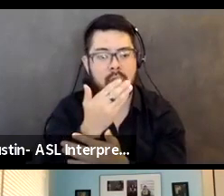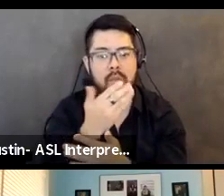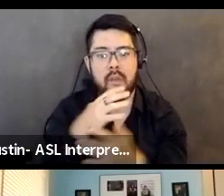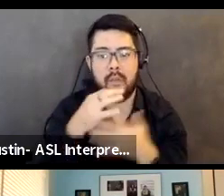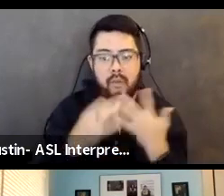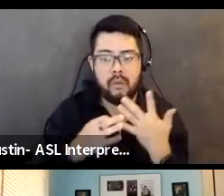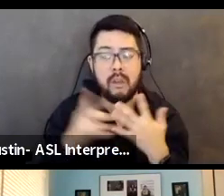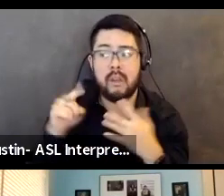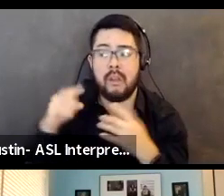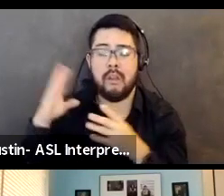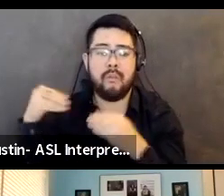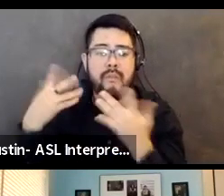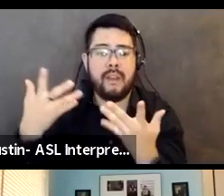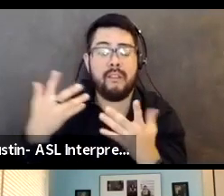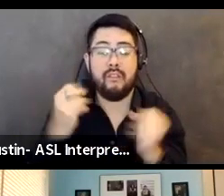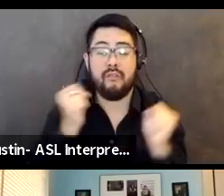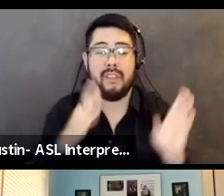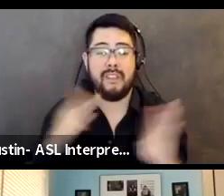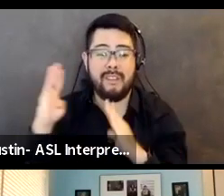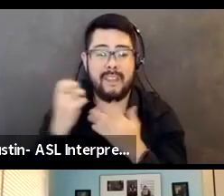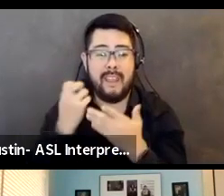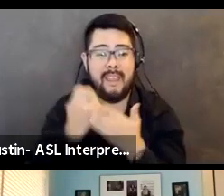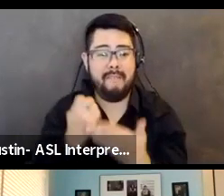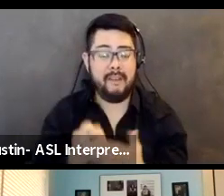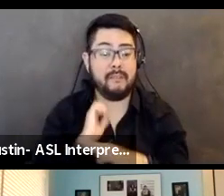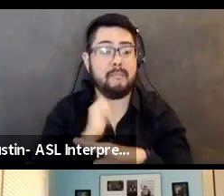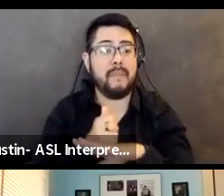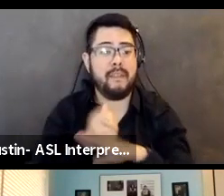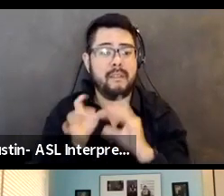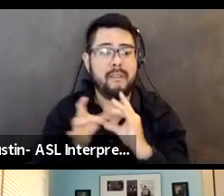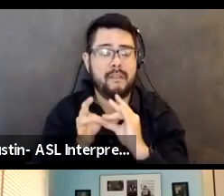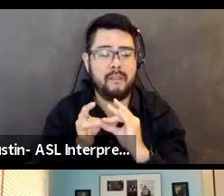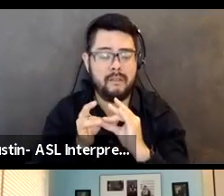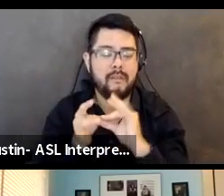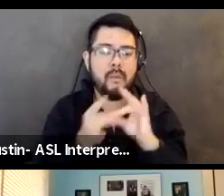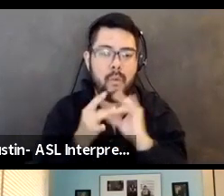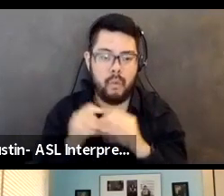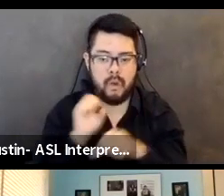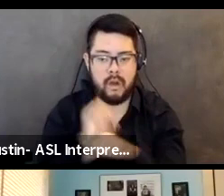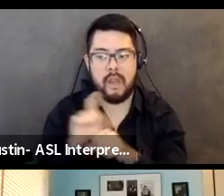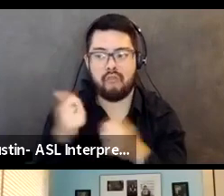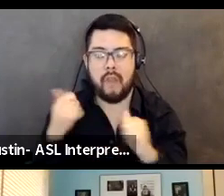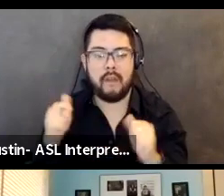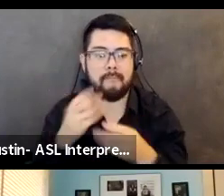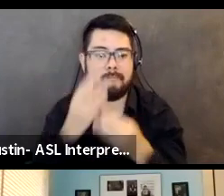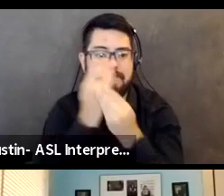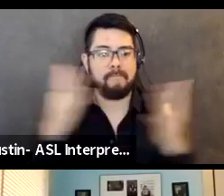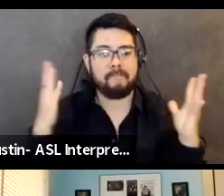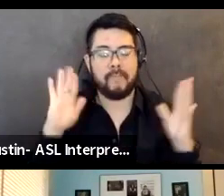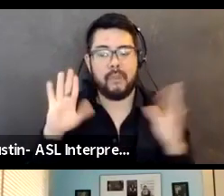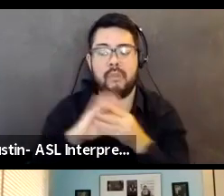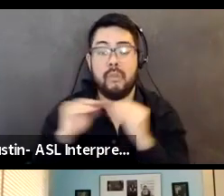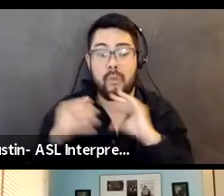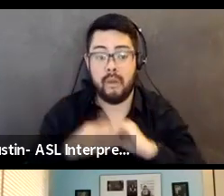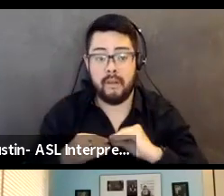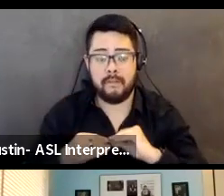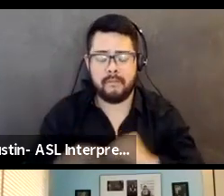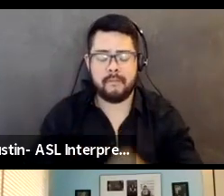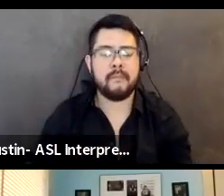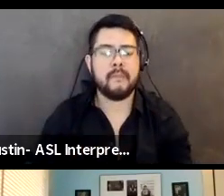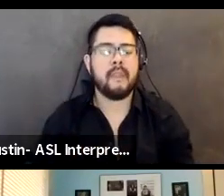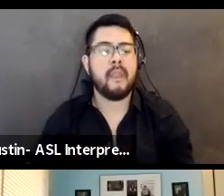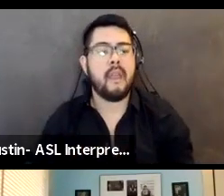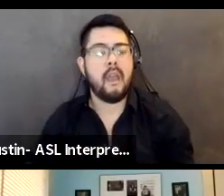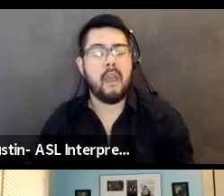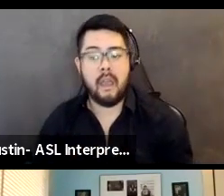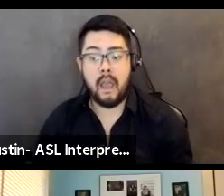evidence-based work and exhibiting so much courage and sharing their stories i still believe very very firmly that